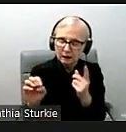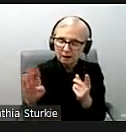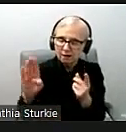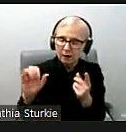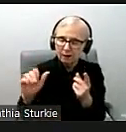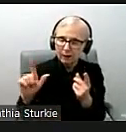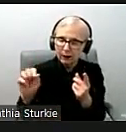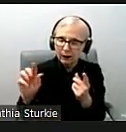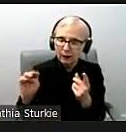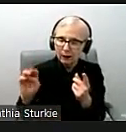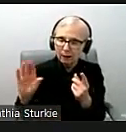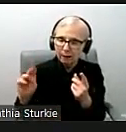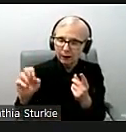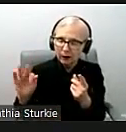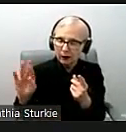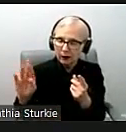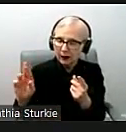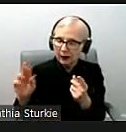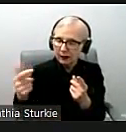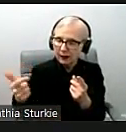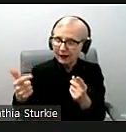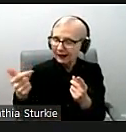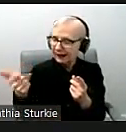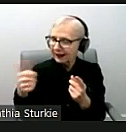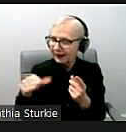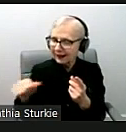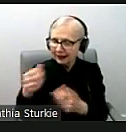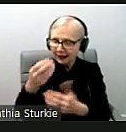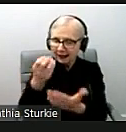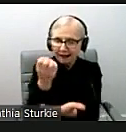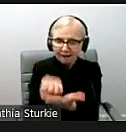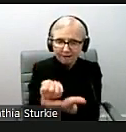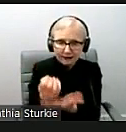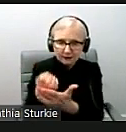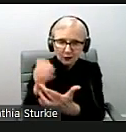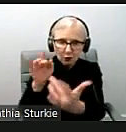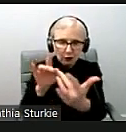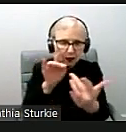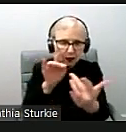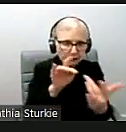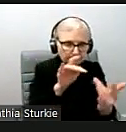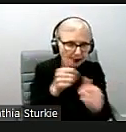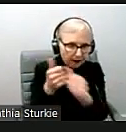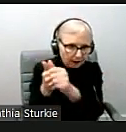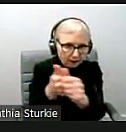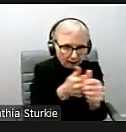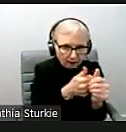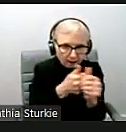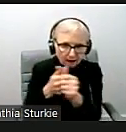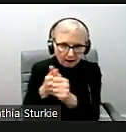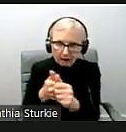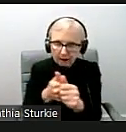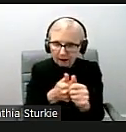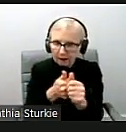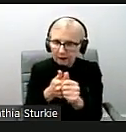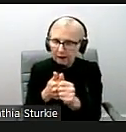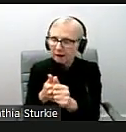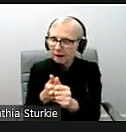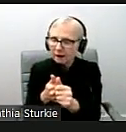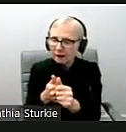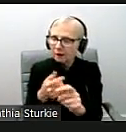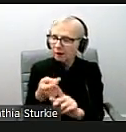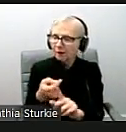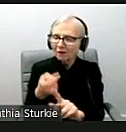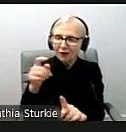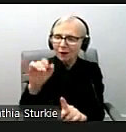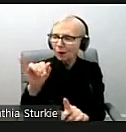through contact tracing or otherwise whether some of these cases causing the elevation are coming in from Wyoming